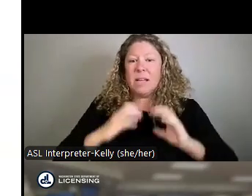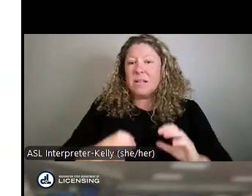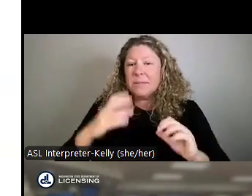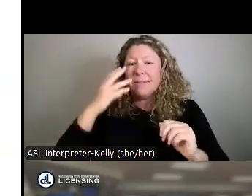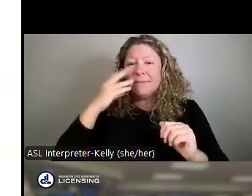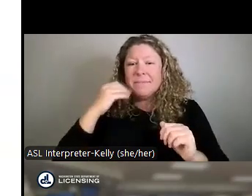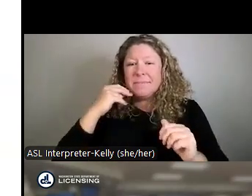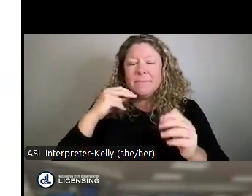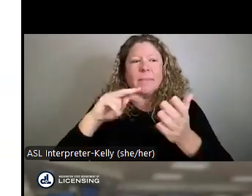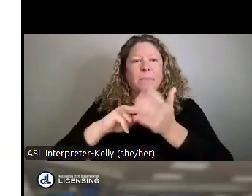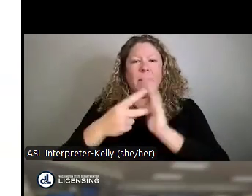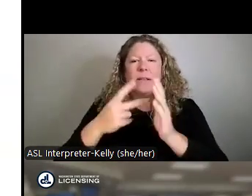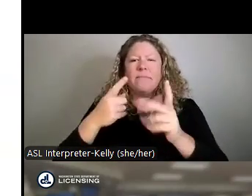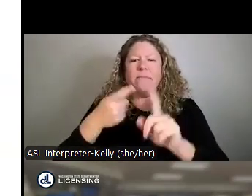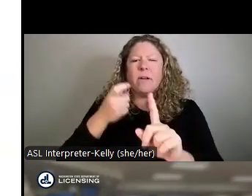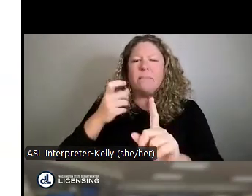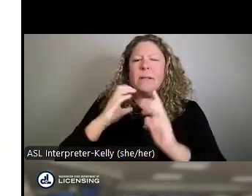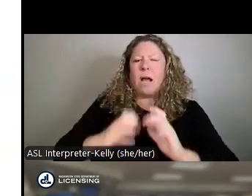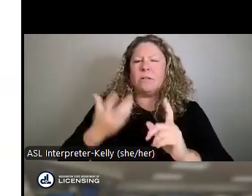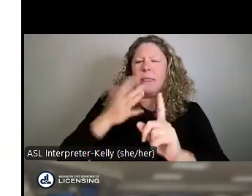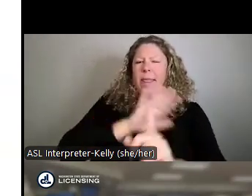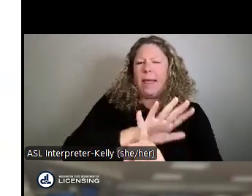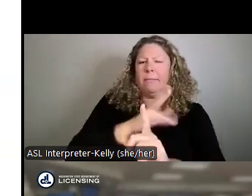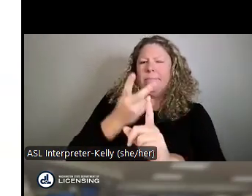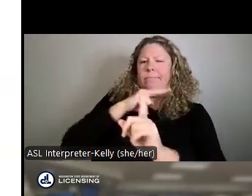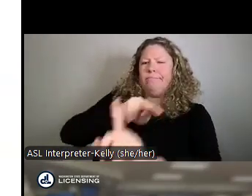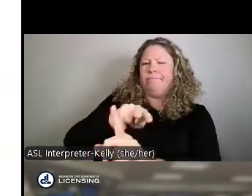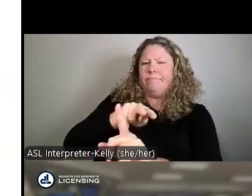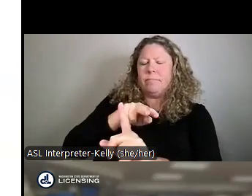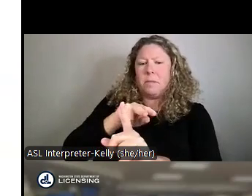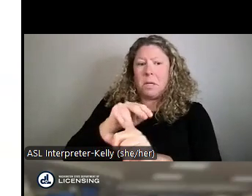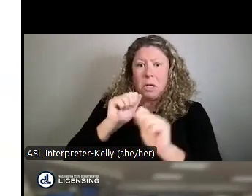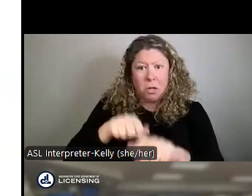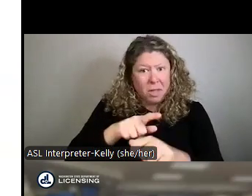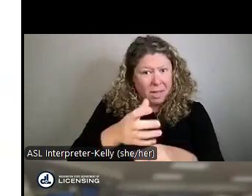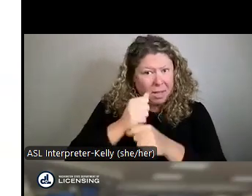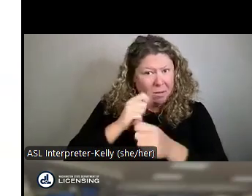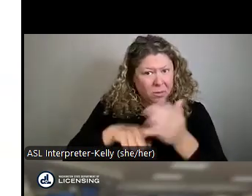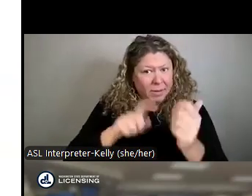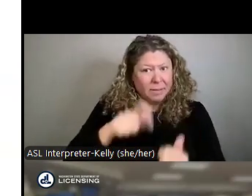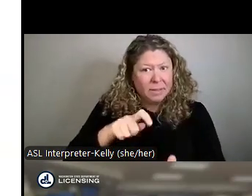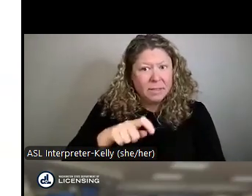customer perspective. Things like, were they able to get what they needed?